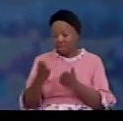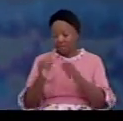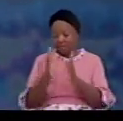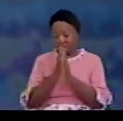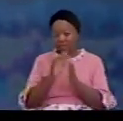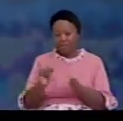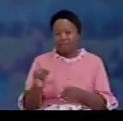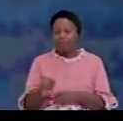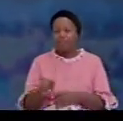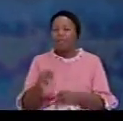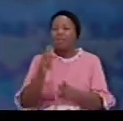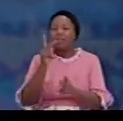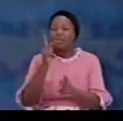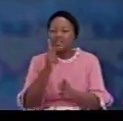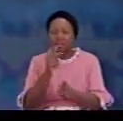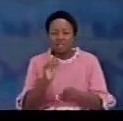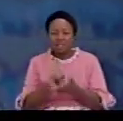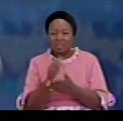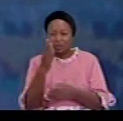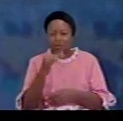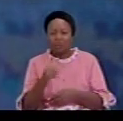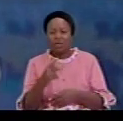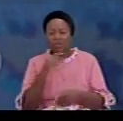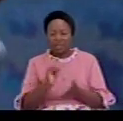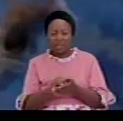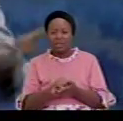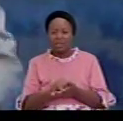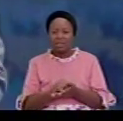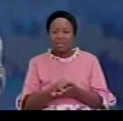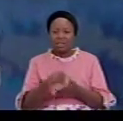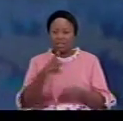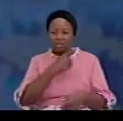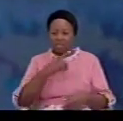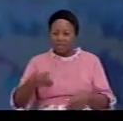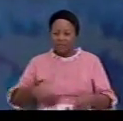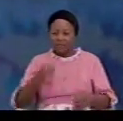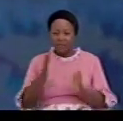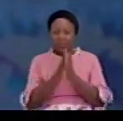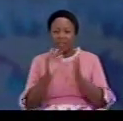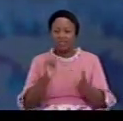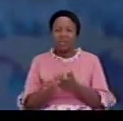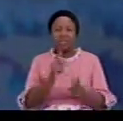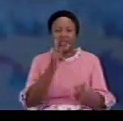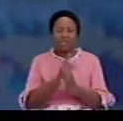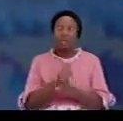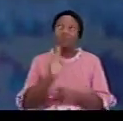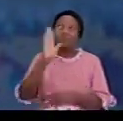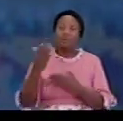keep back thy servants also from presumptuous sin.